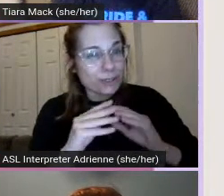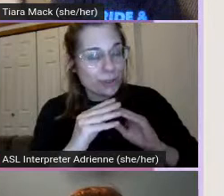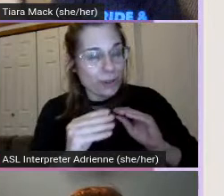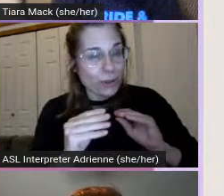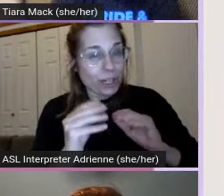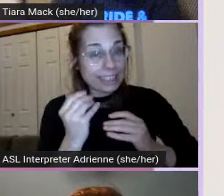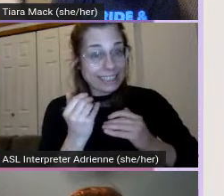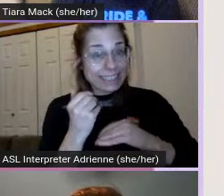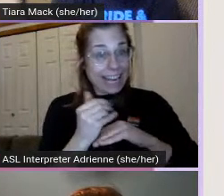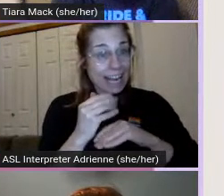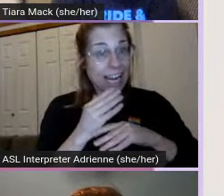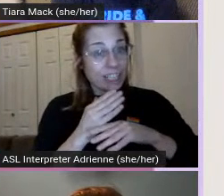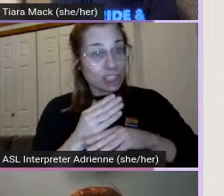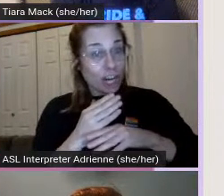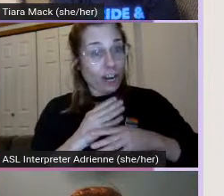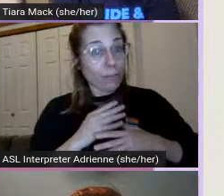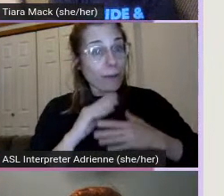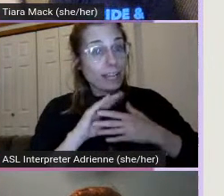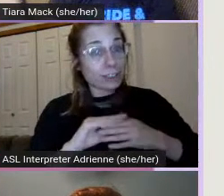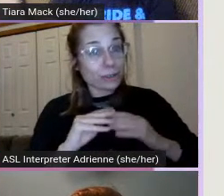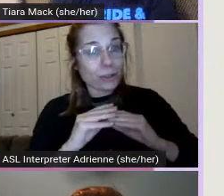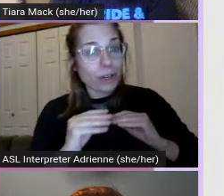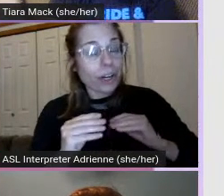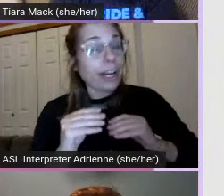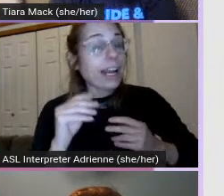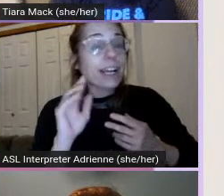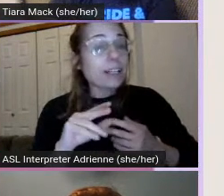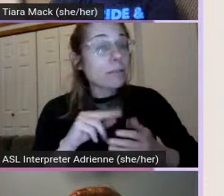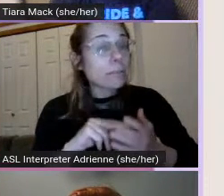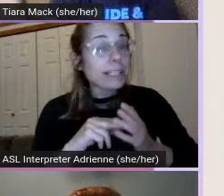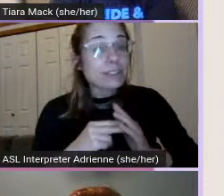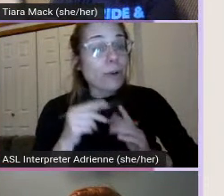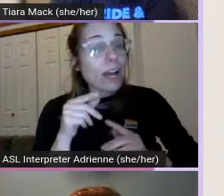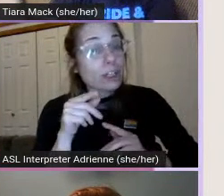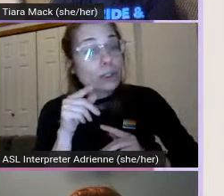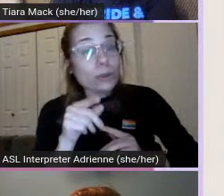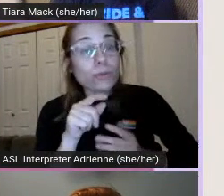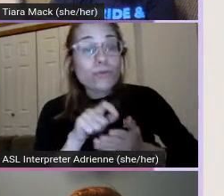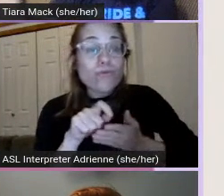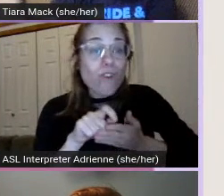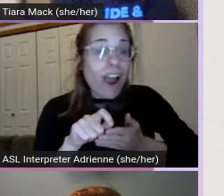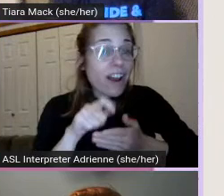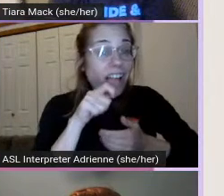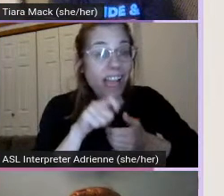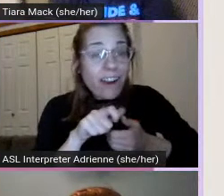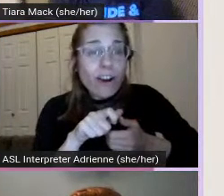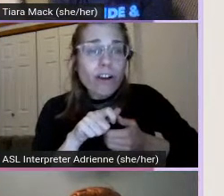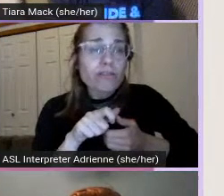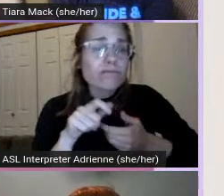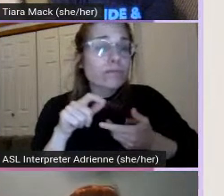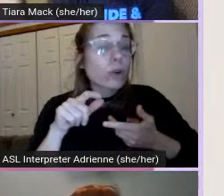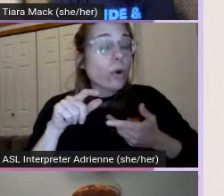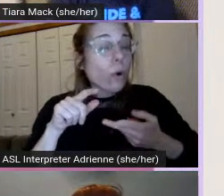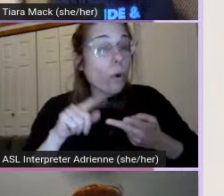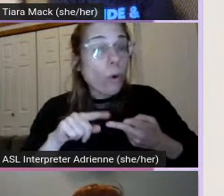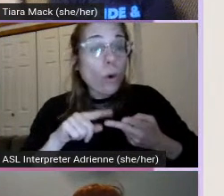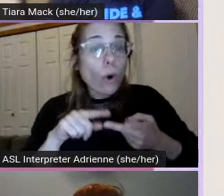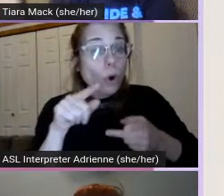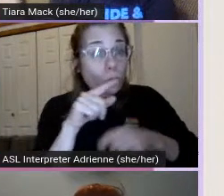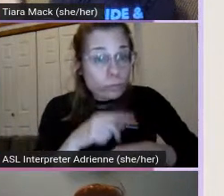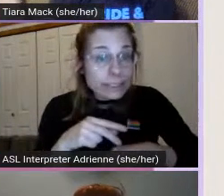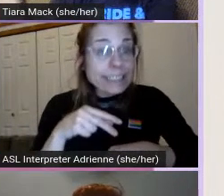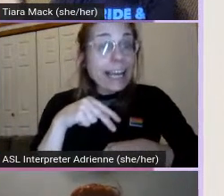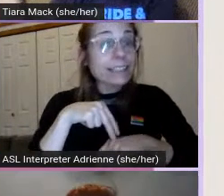through verbal testimony at the State House or through written testimony. You can do that by following bit.ly